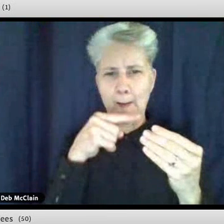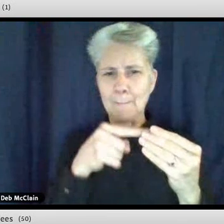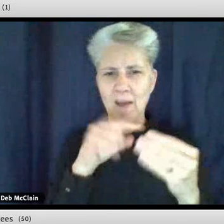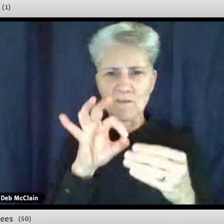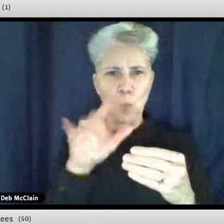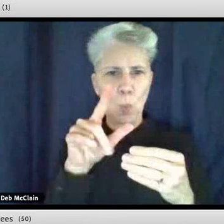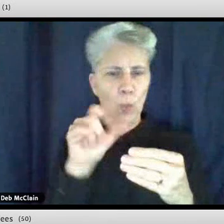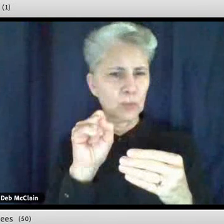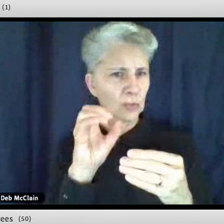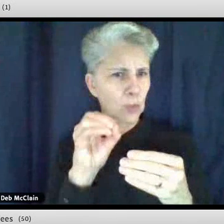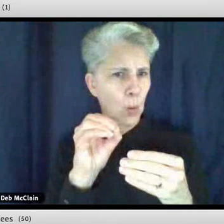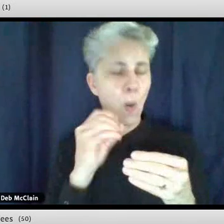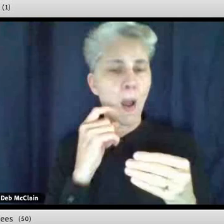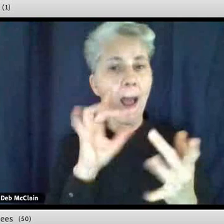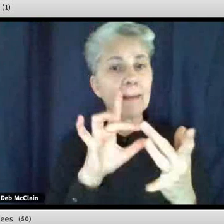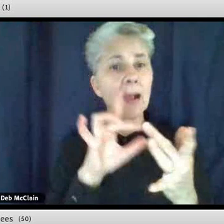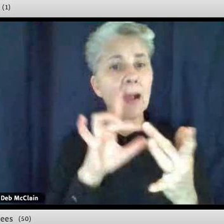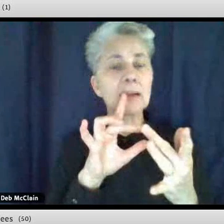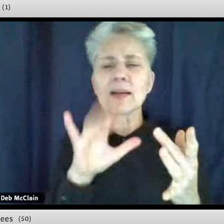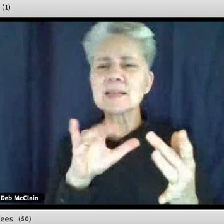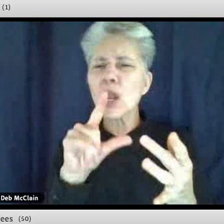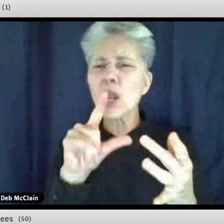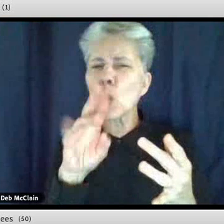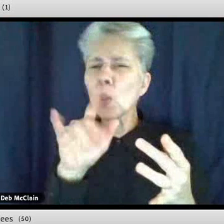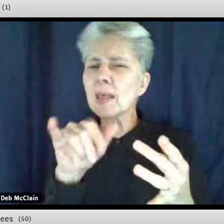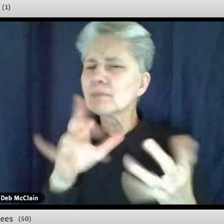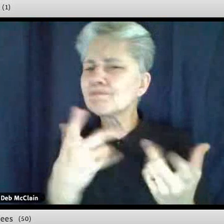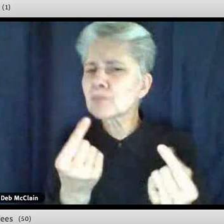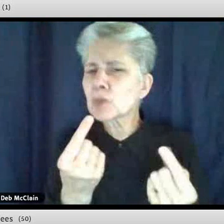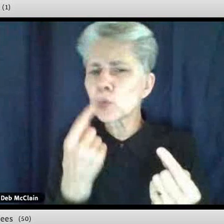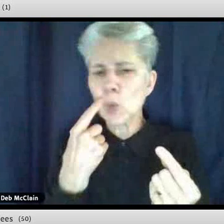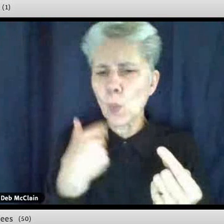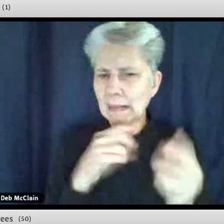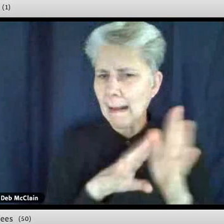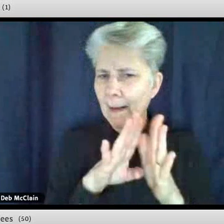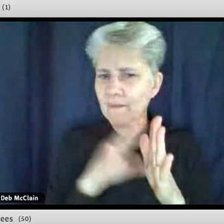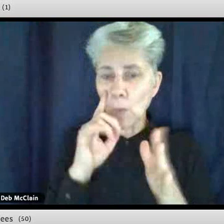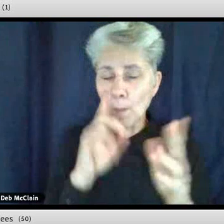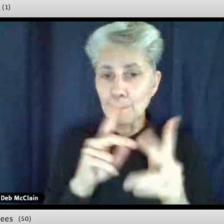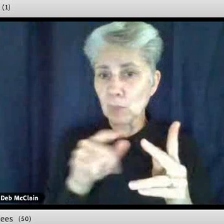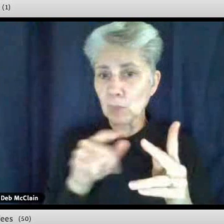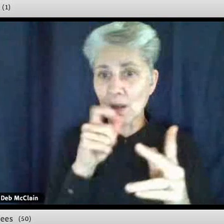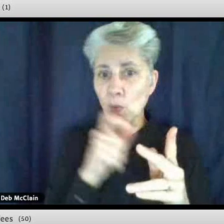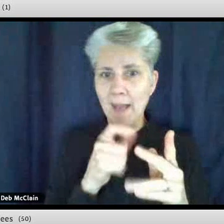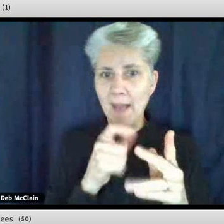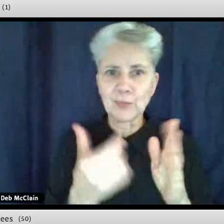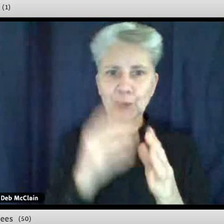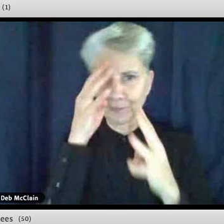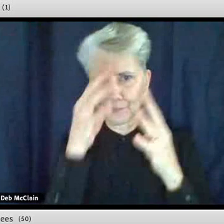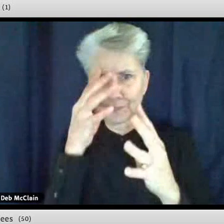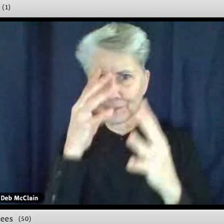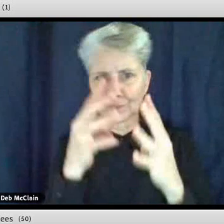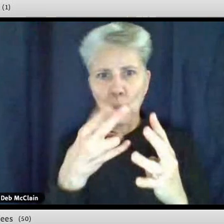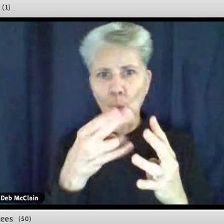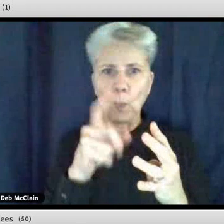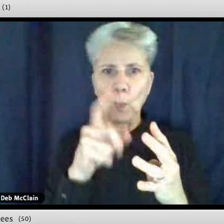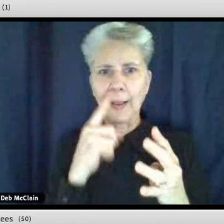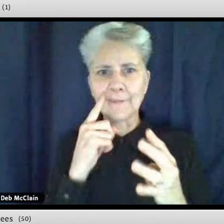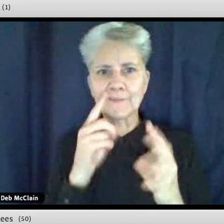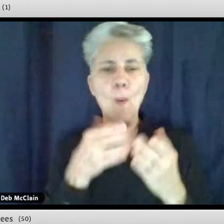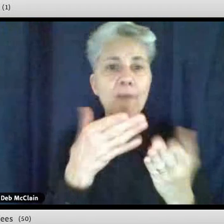So I contacted Lily and said, hey, what can we do? What can I put together for people so they don't have to reinvent the wheel in terms of